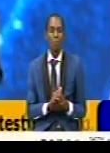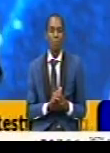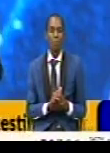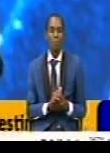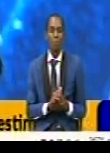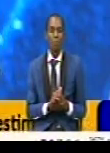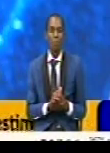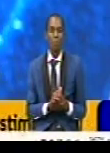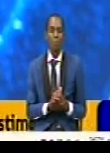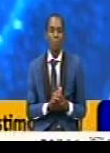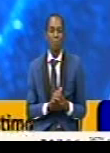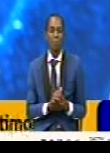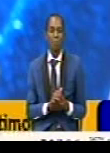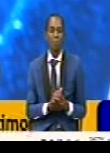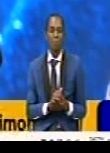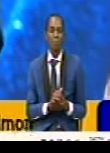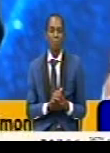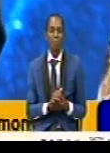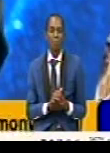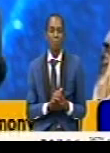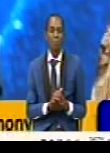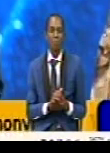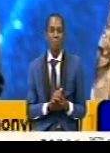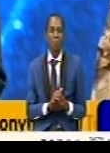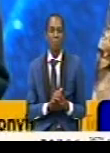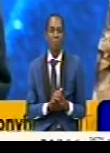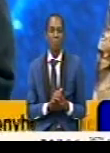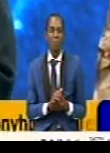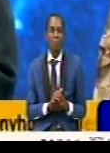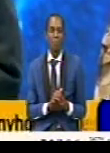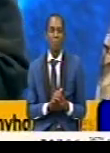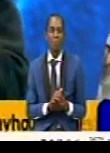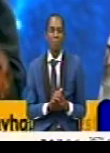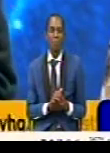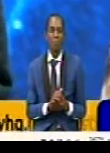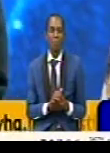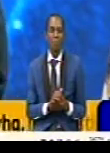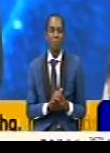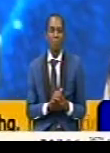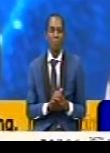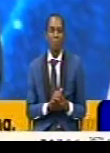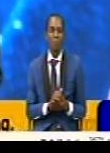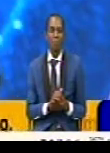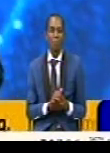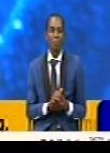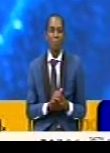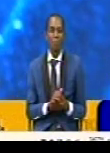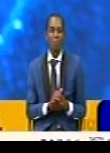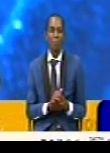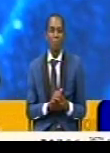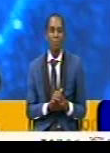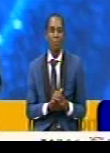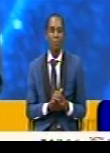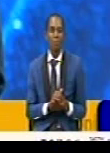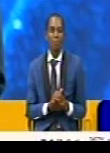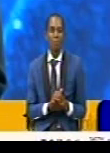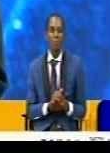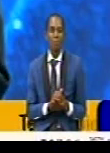nonga yara ka agule mi lo ta wondi la ba nwa nho ta pata ya la wa na no